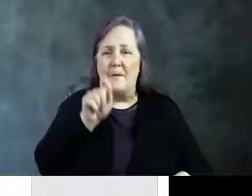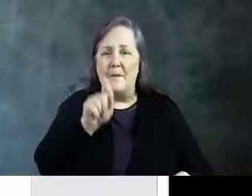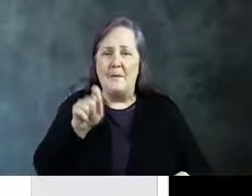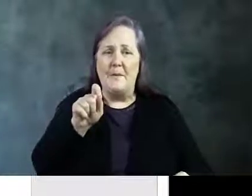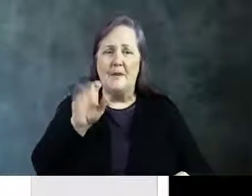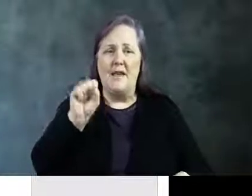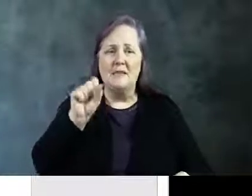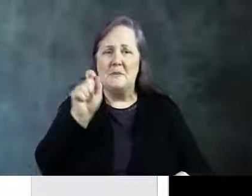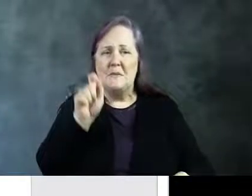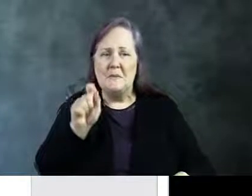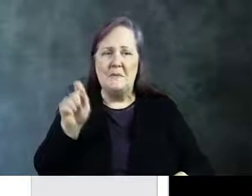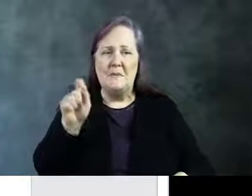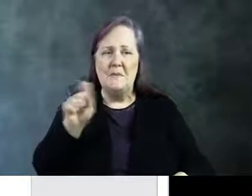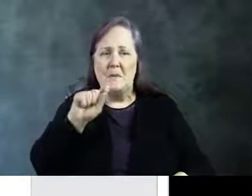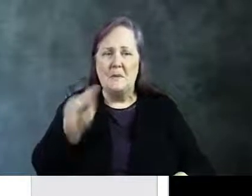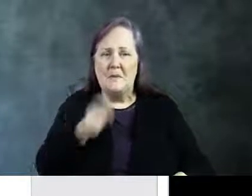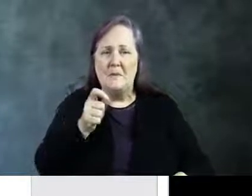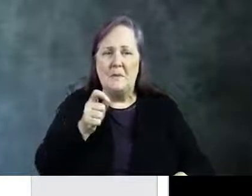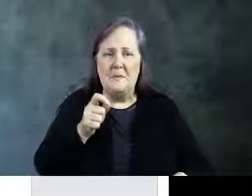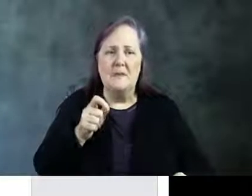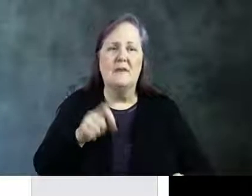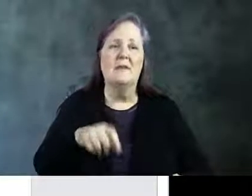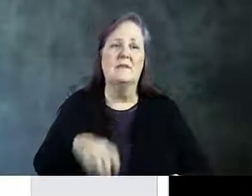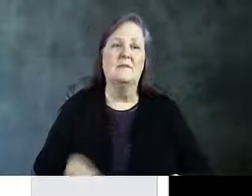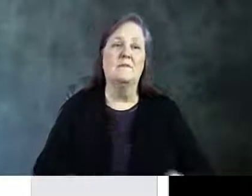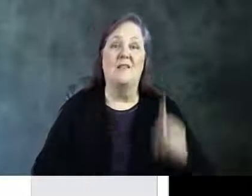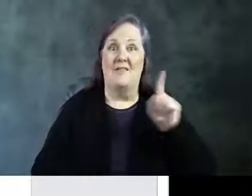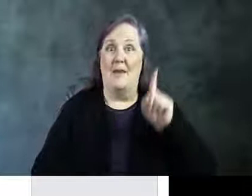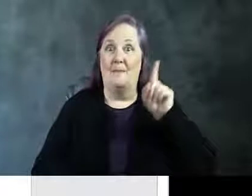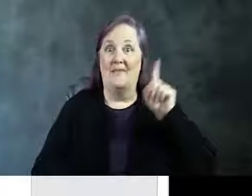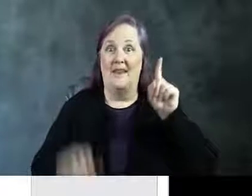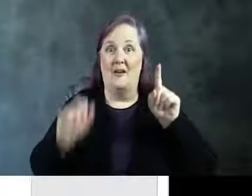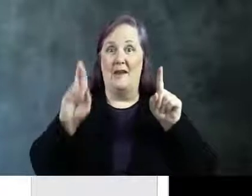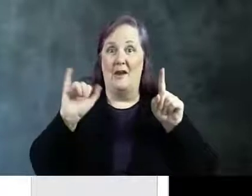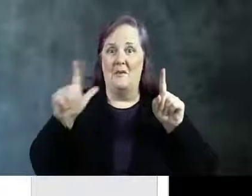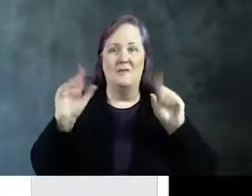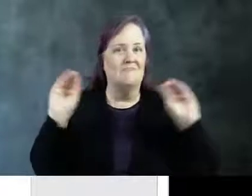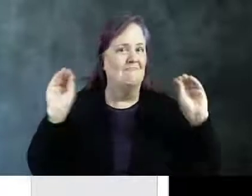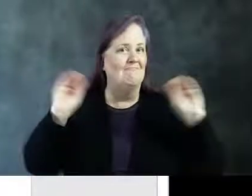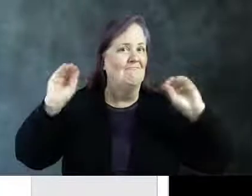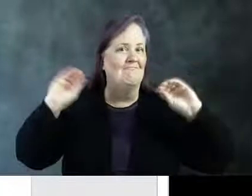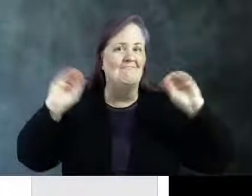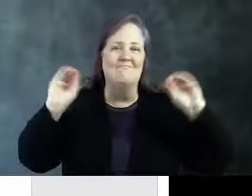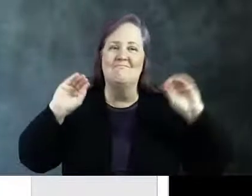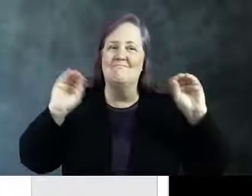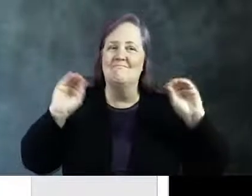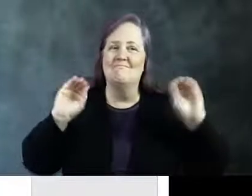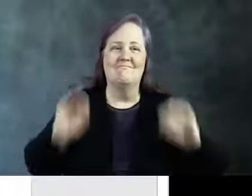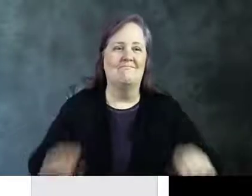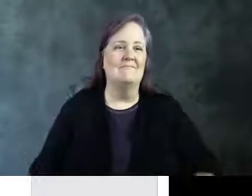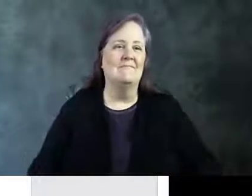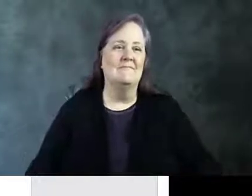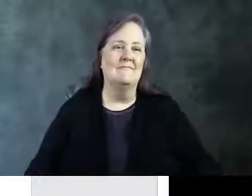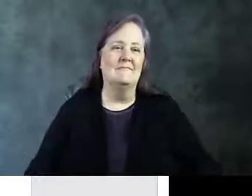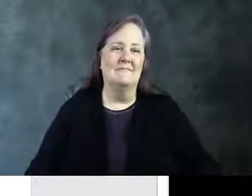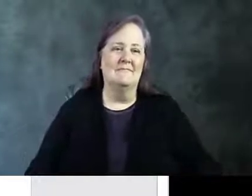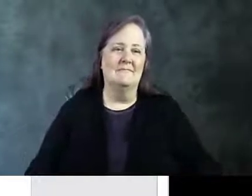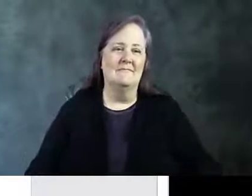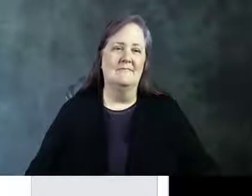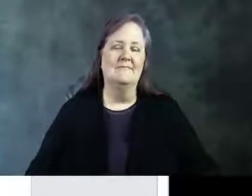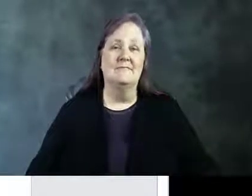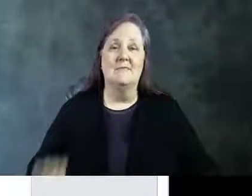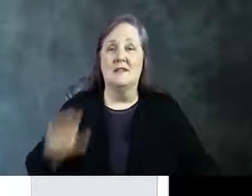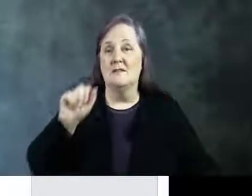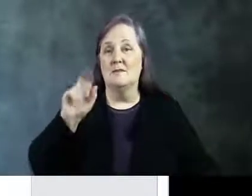The font up here that I have highlighted is Arial. It doesn't have any of those flourishes or tails. So an Arial font is what's